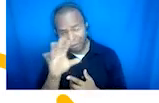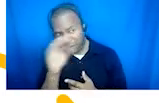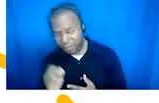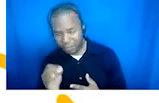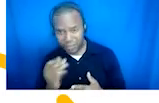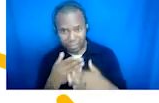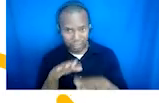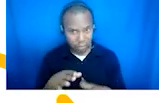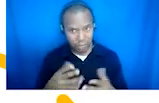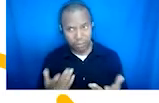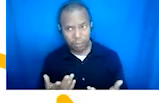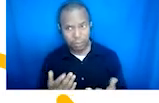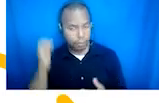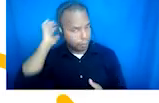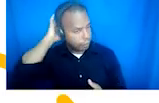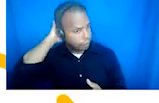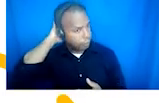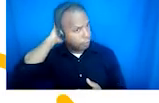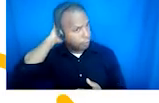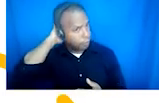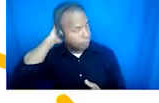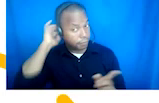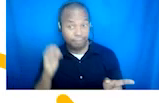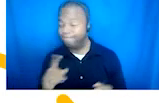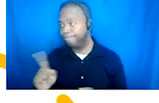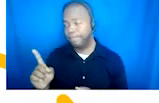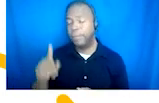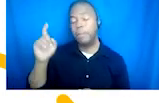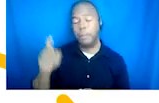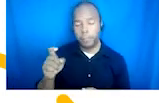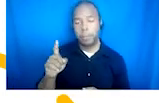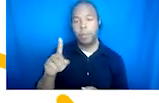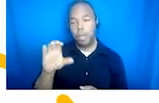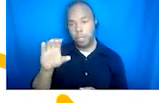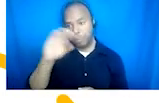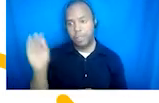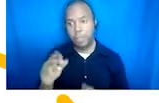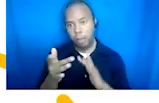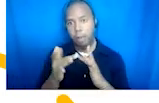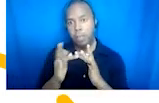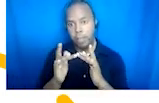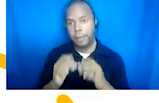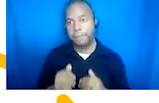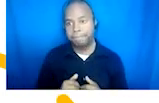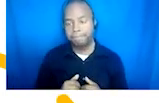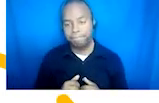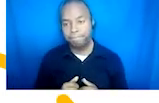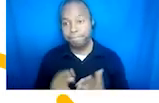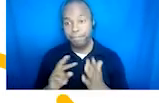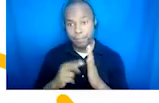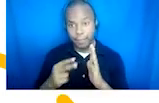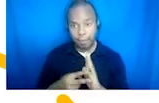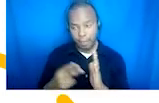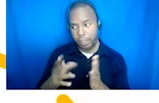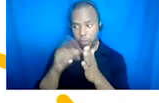split, that would not exist? No, it has to be 100% online. to where, a student in